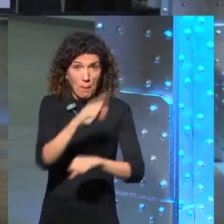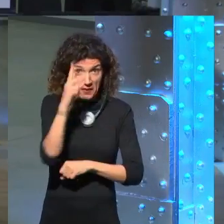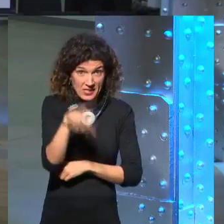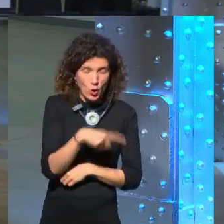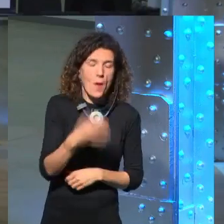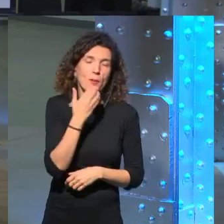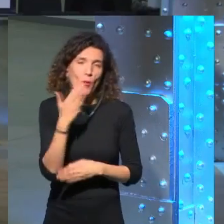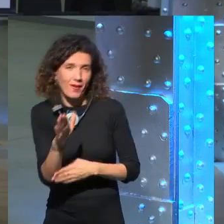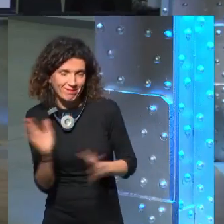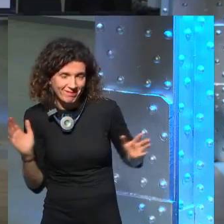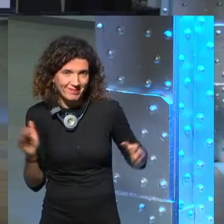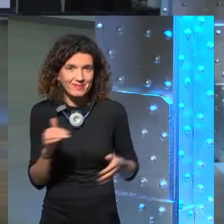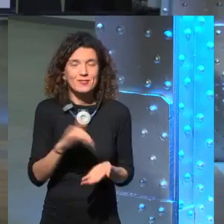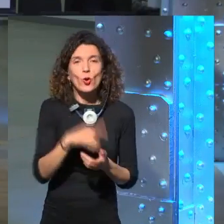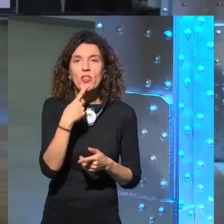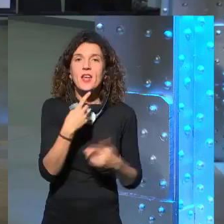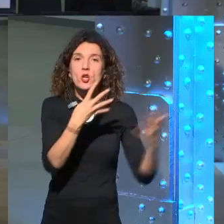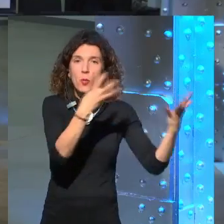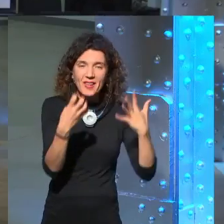says 900, over 1 minute,